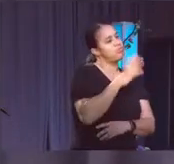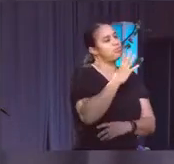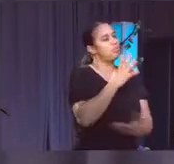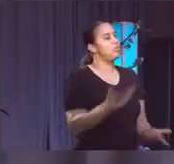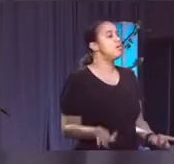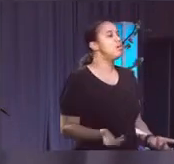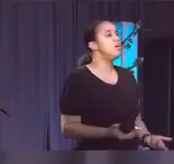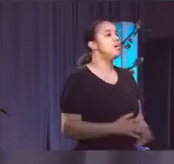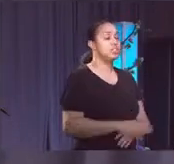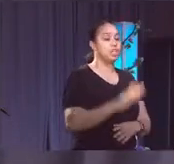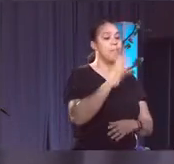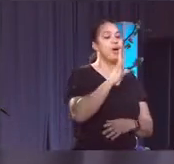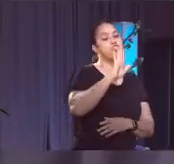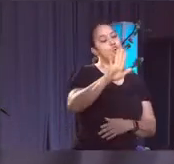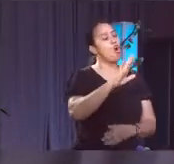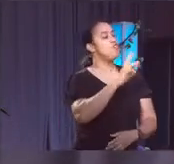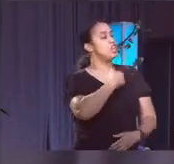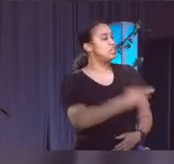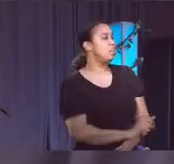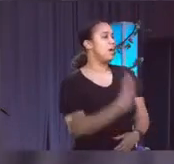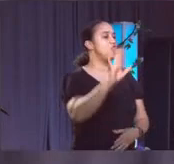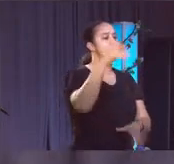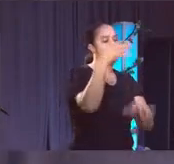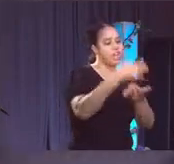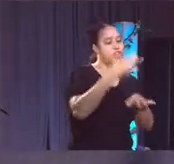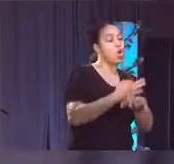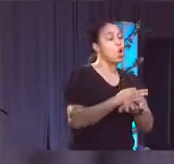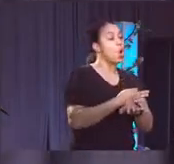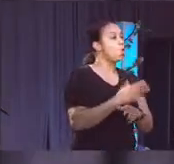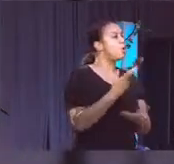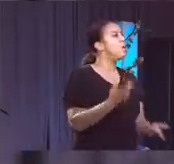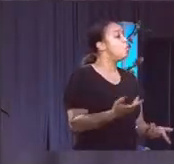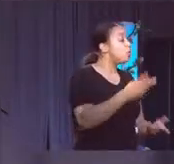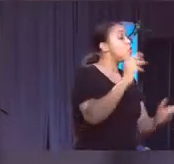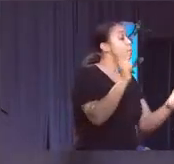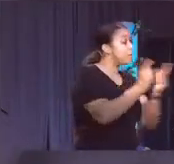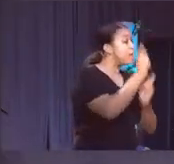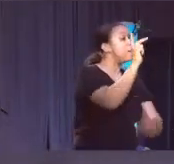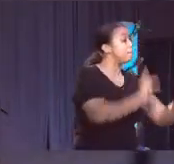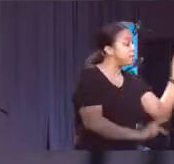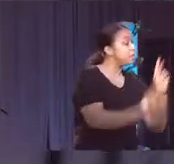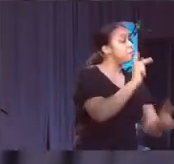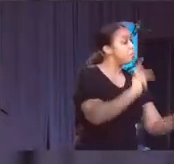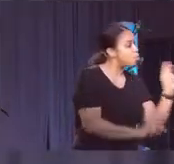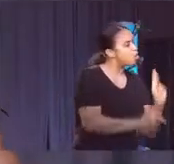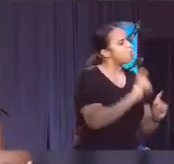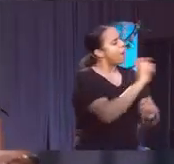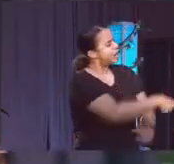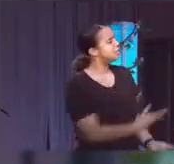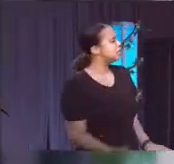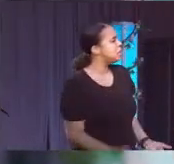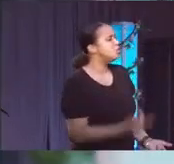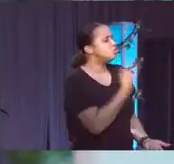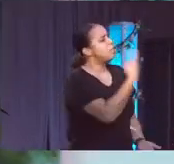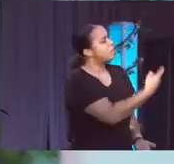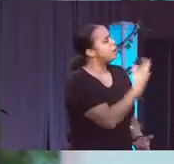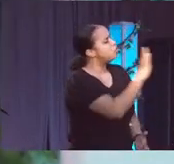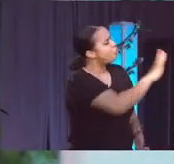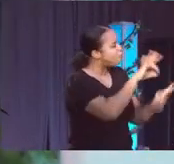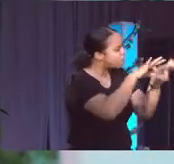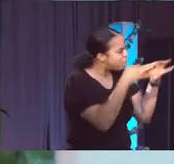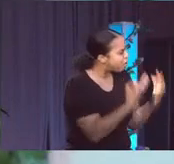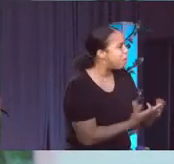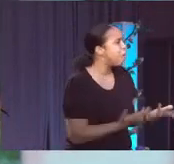Do you just want to tell me about your religion, about your faith? Or do you care? See, when you meet people where they are, you ask them, hey, so tell me about your